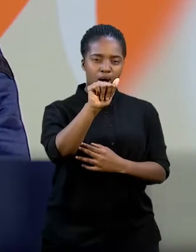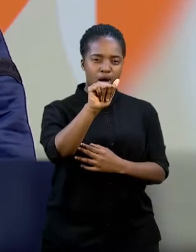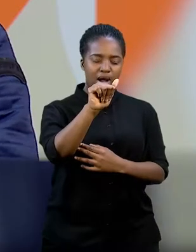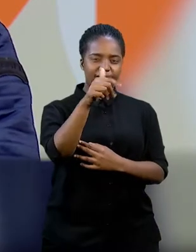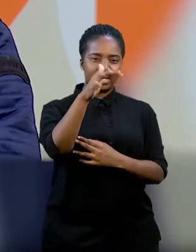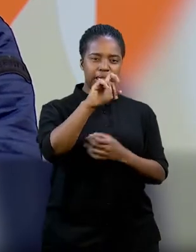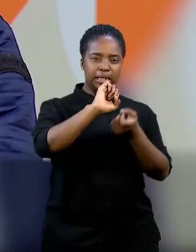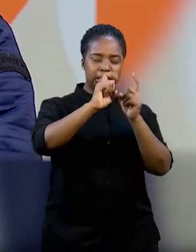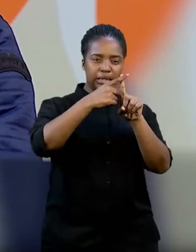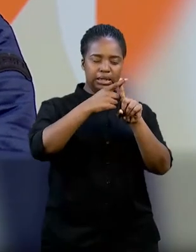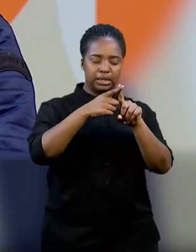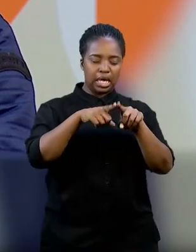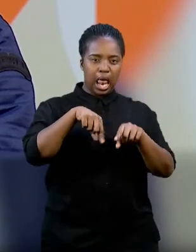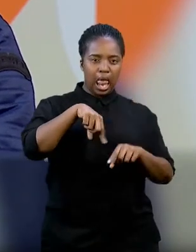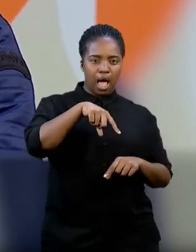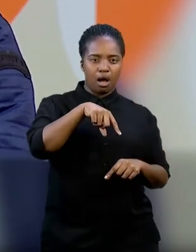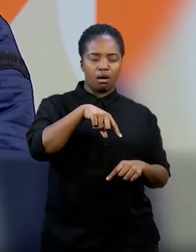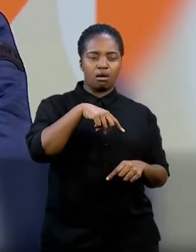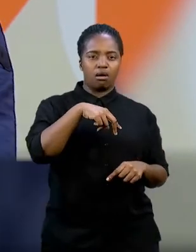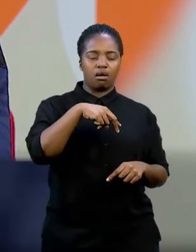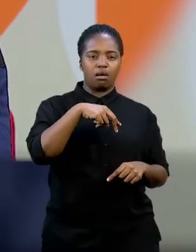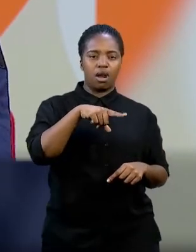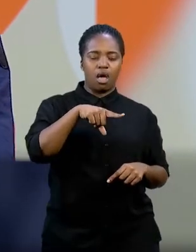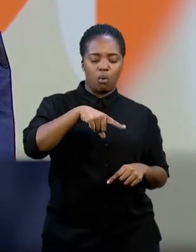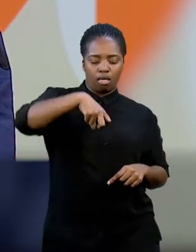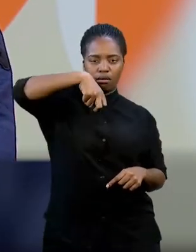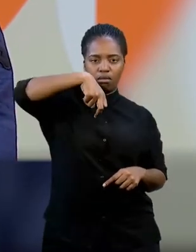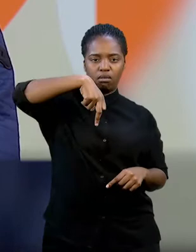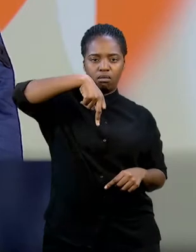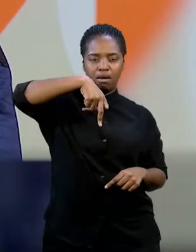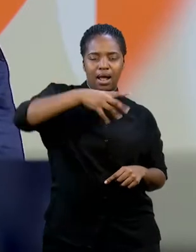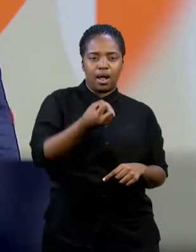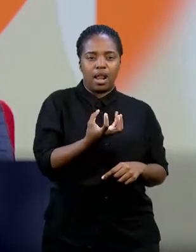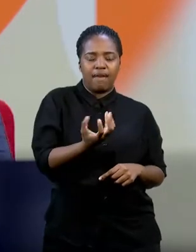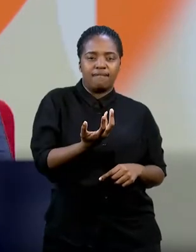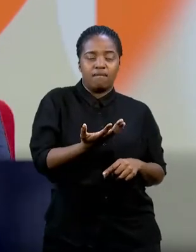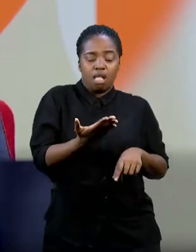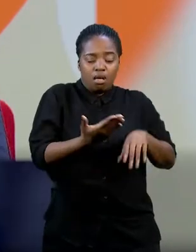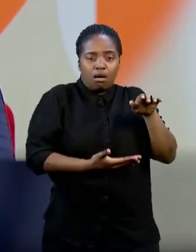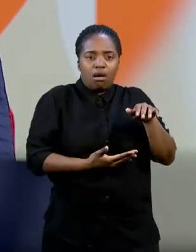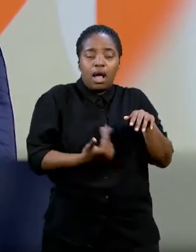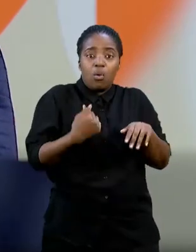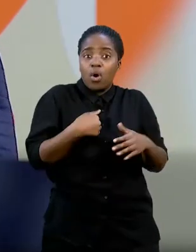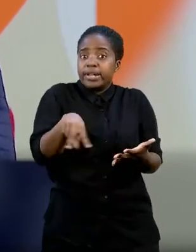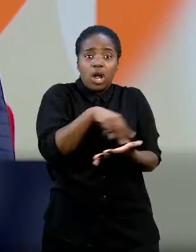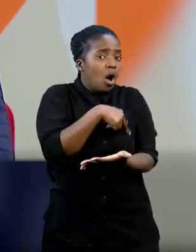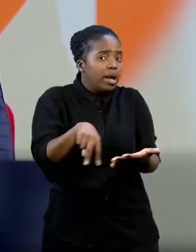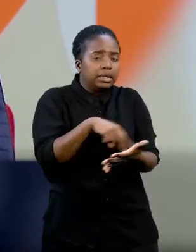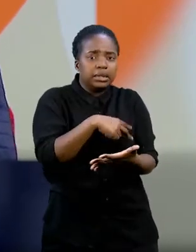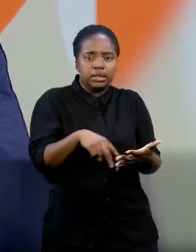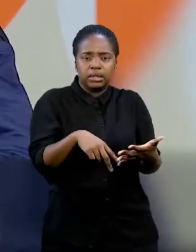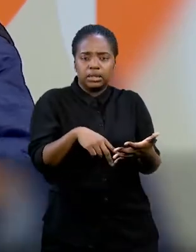uThemba walimala unyawo and babalu unyawo lakhe lo lwanqunywa uyi dancer